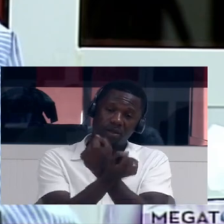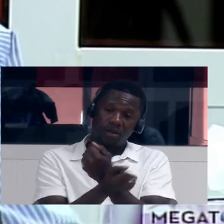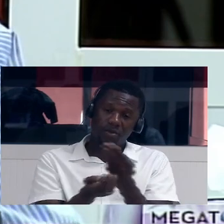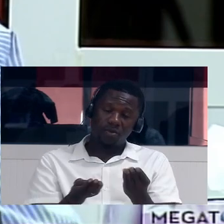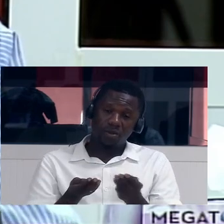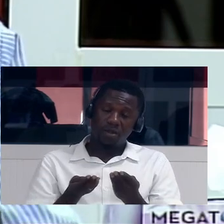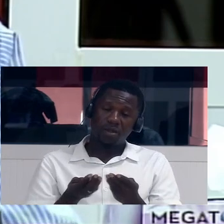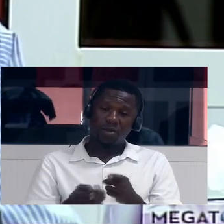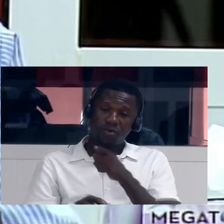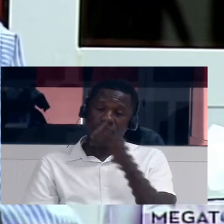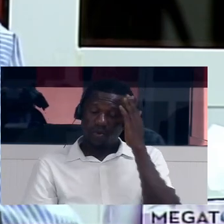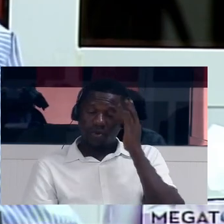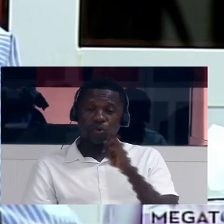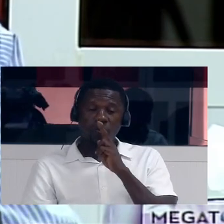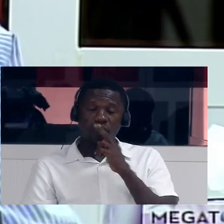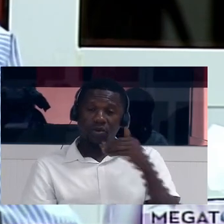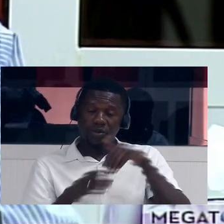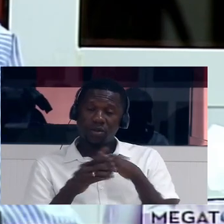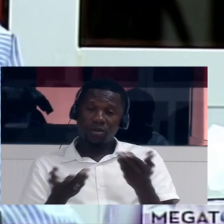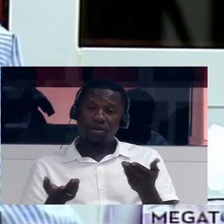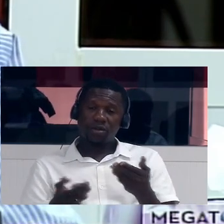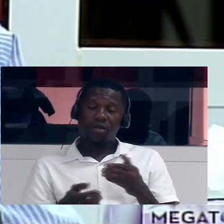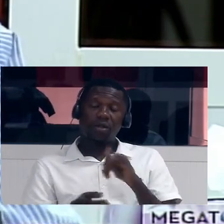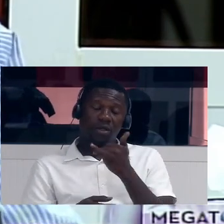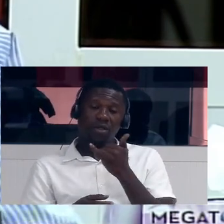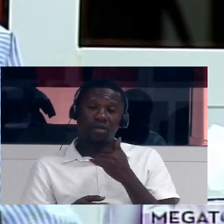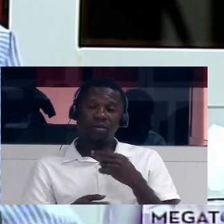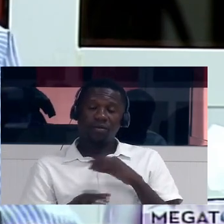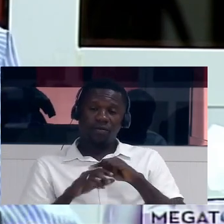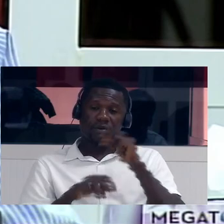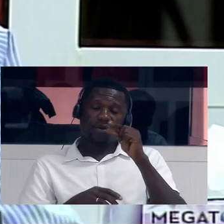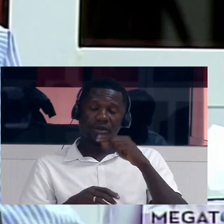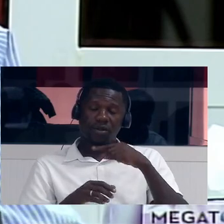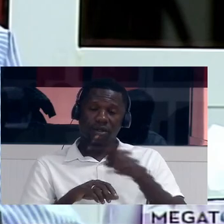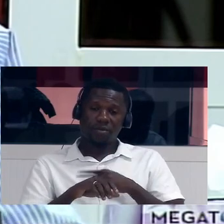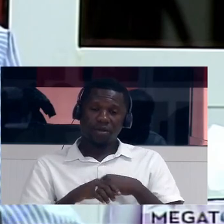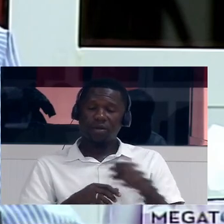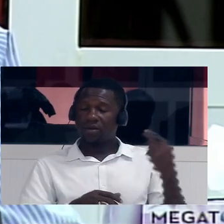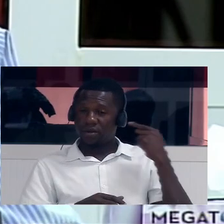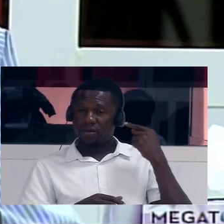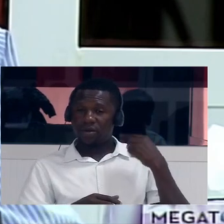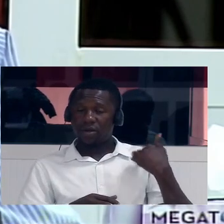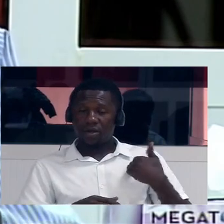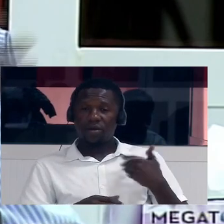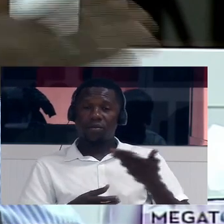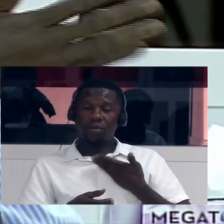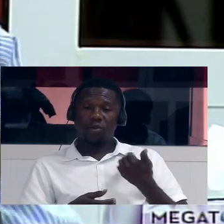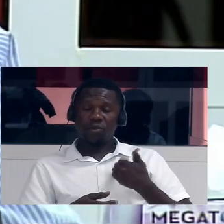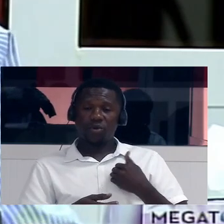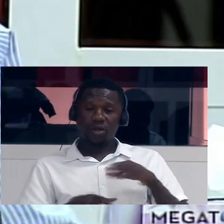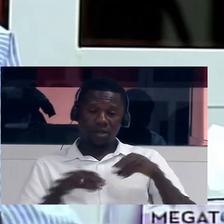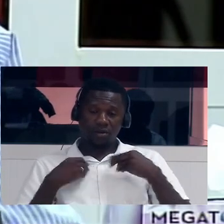been named. In fact, the few times I have had cause to listen to the proceedings of the commission, I have had people accepting that they did this